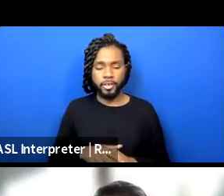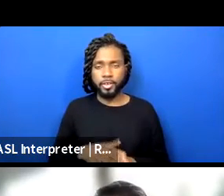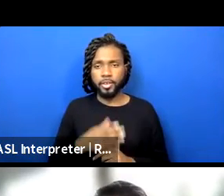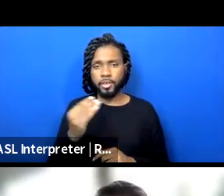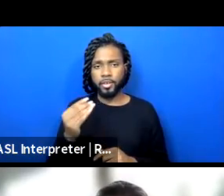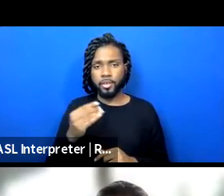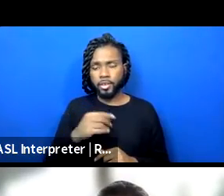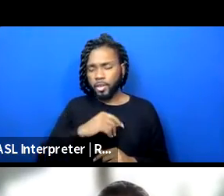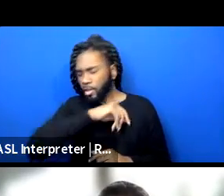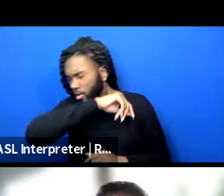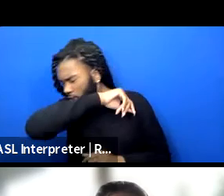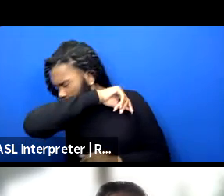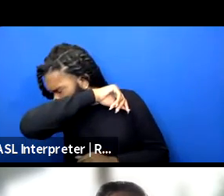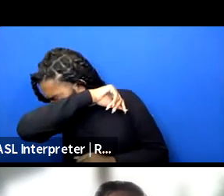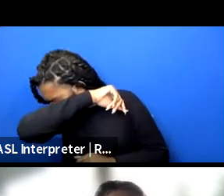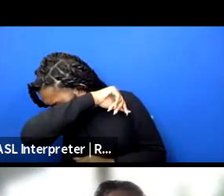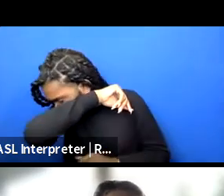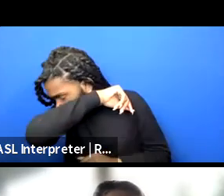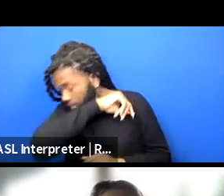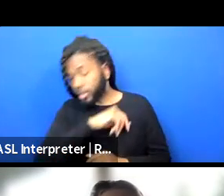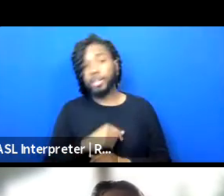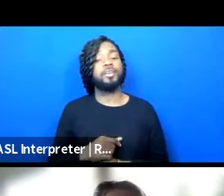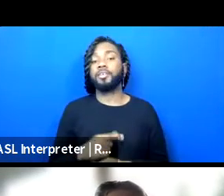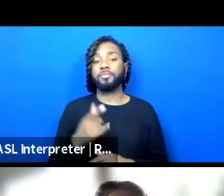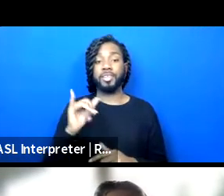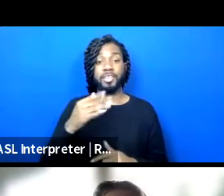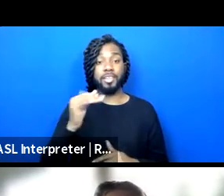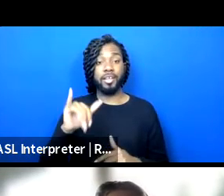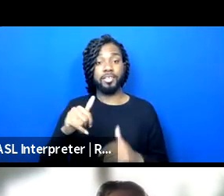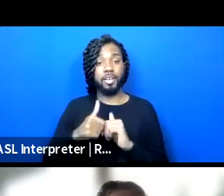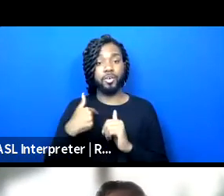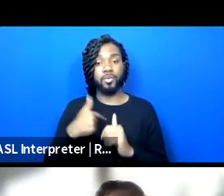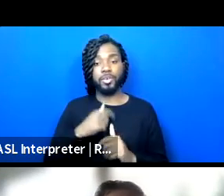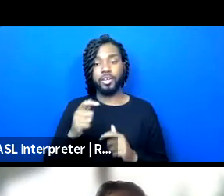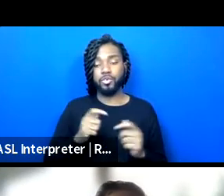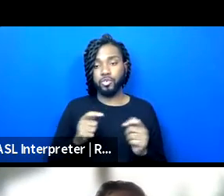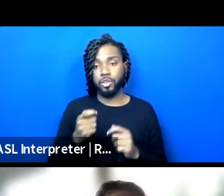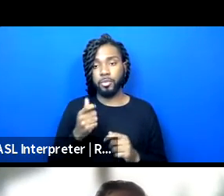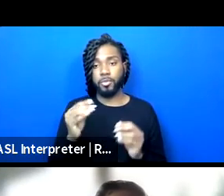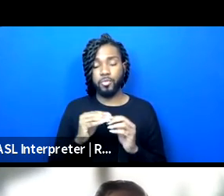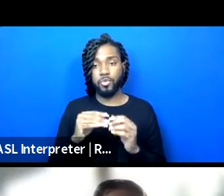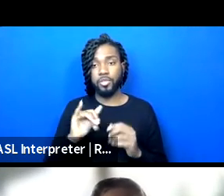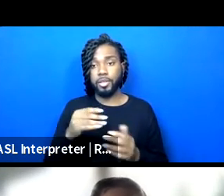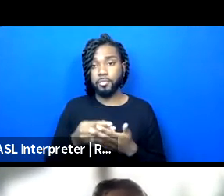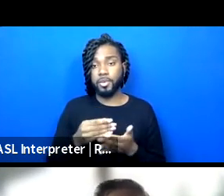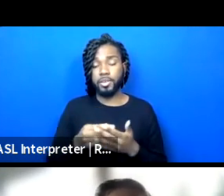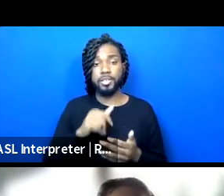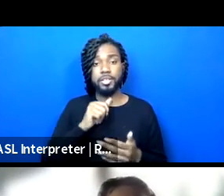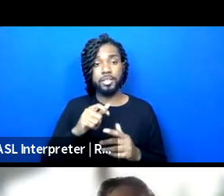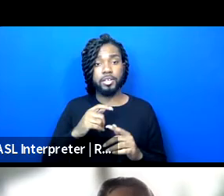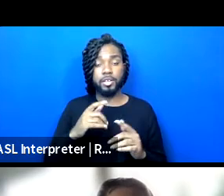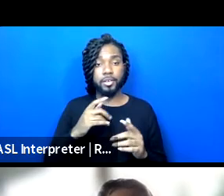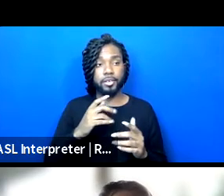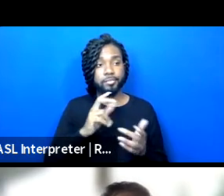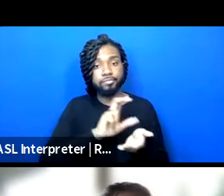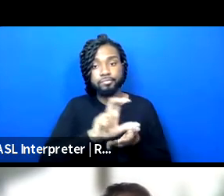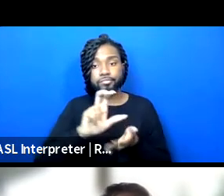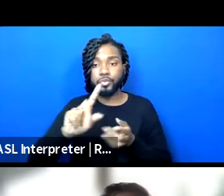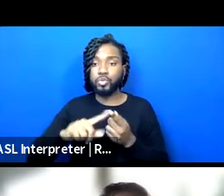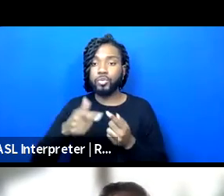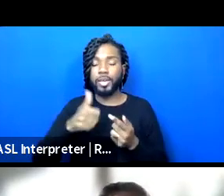And this was a way to sort of control a little bit more that money wouldn't go to controversial